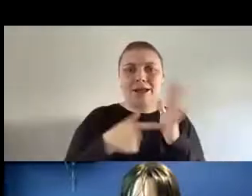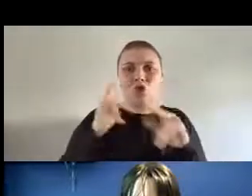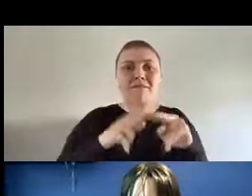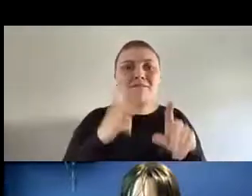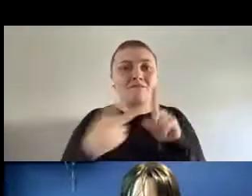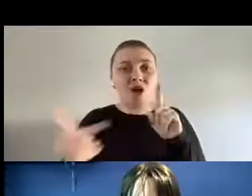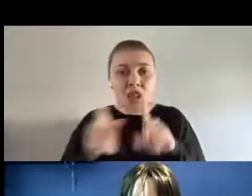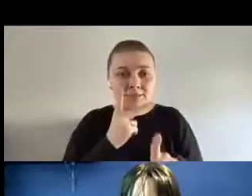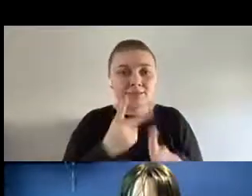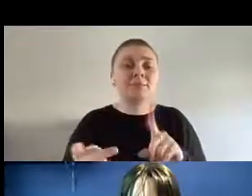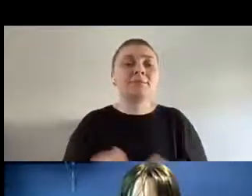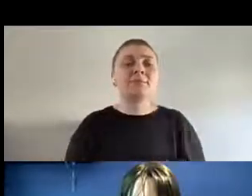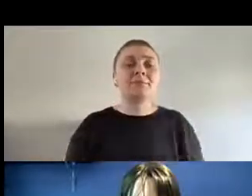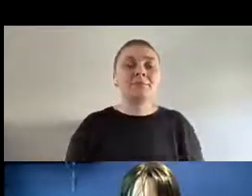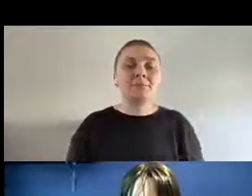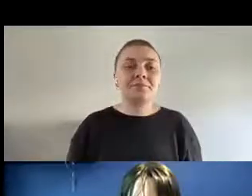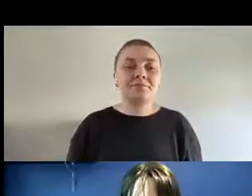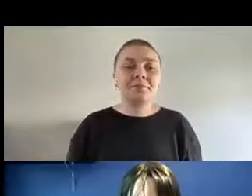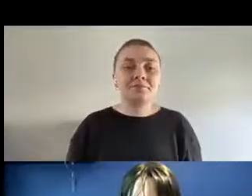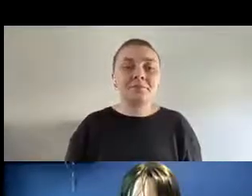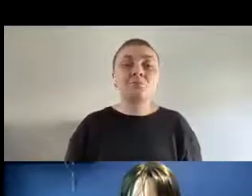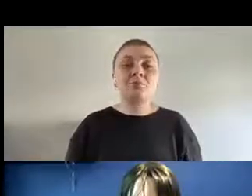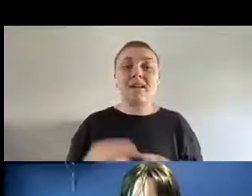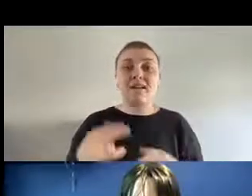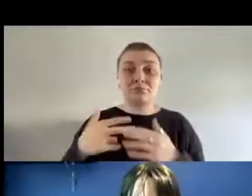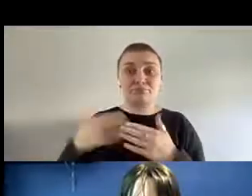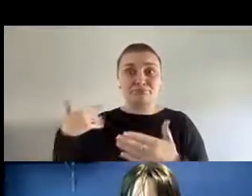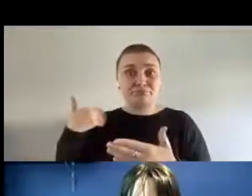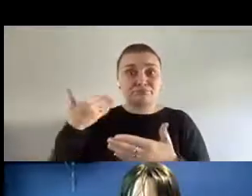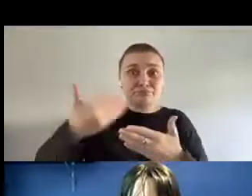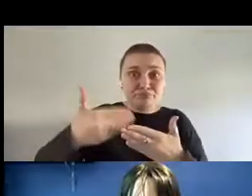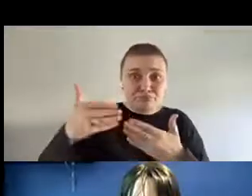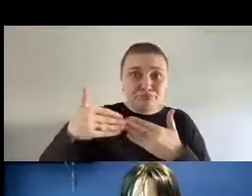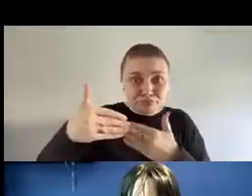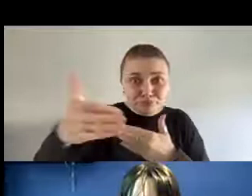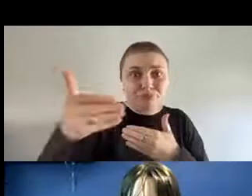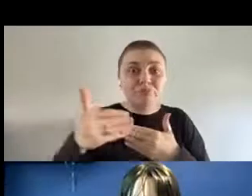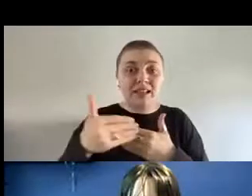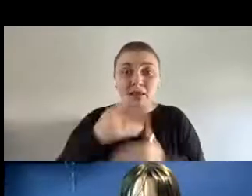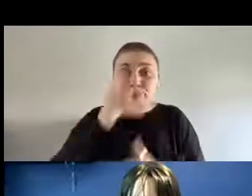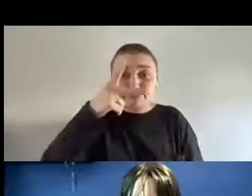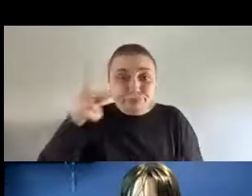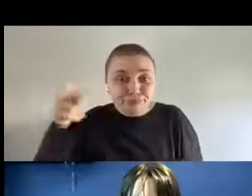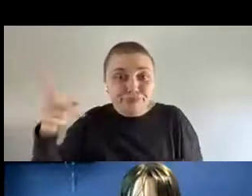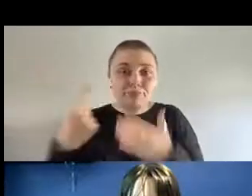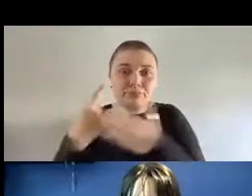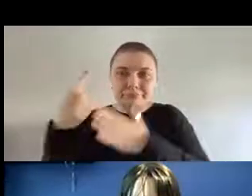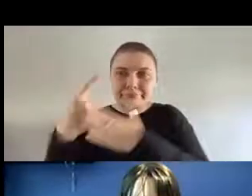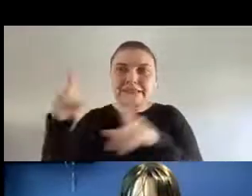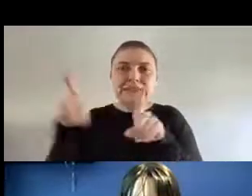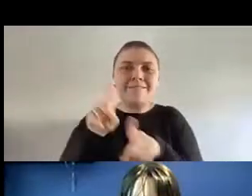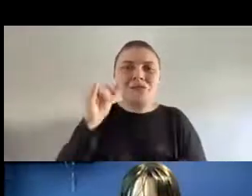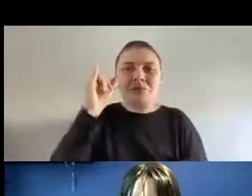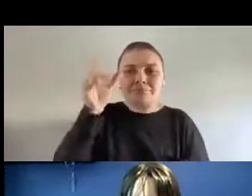for longer periods of time and by multiple perpetrators. And